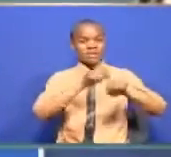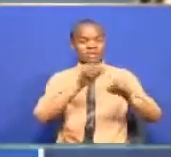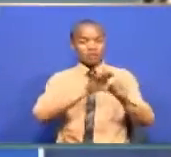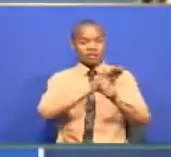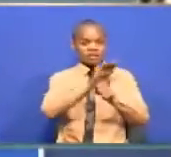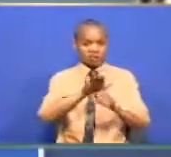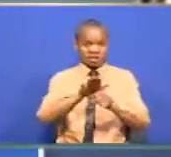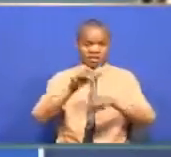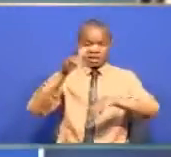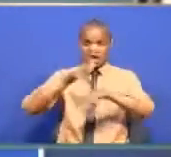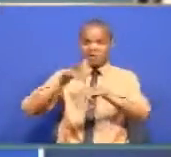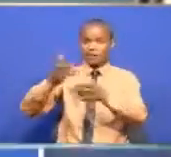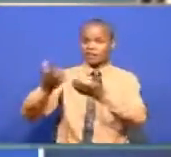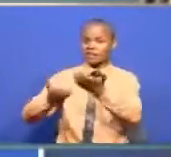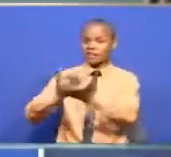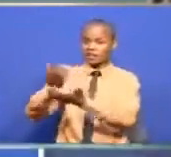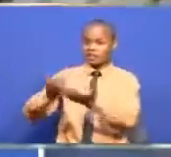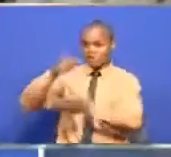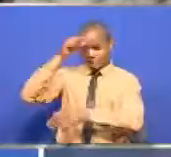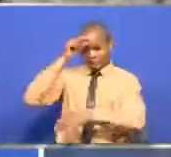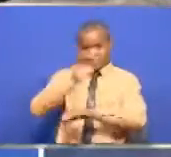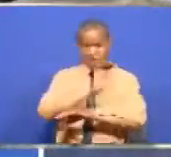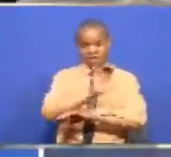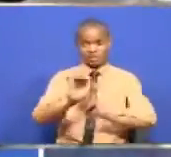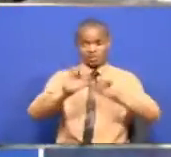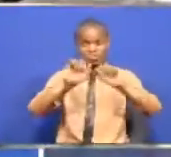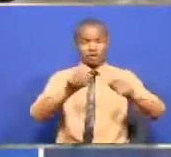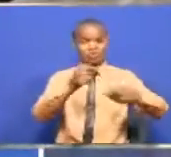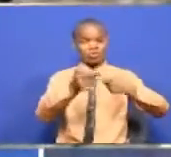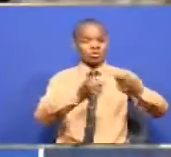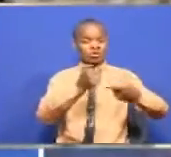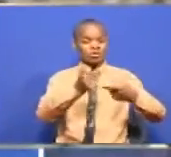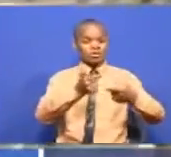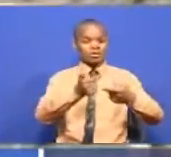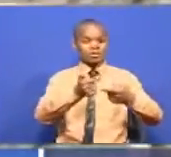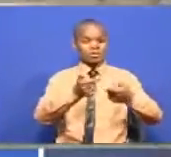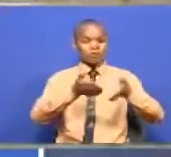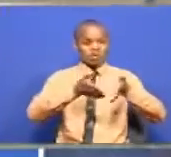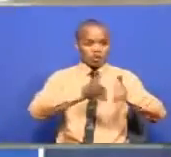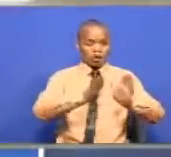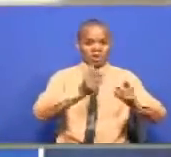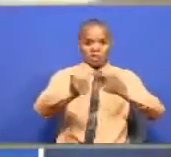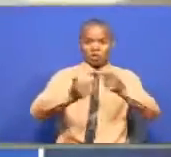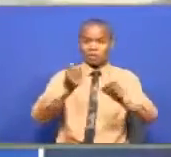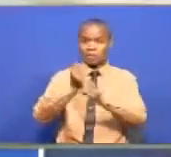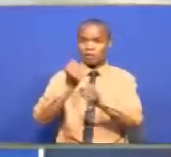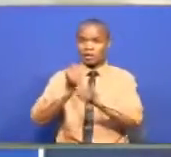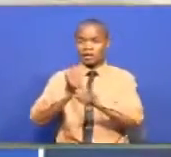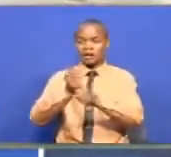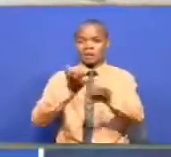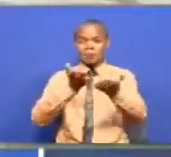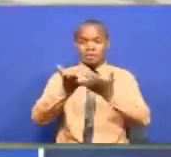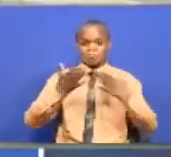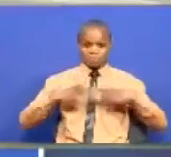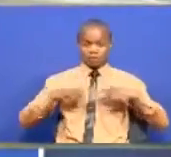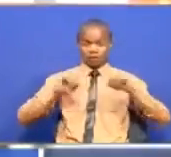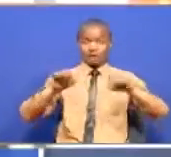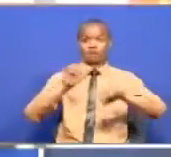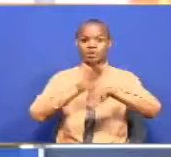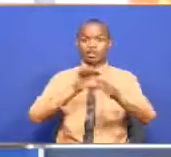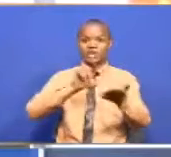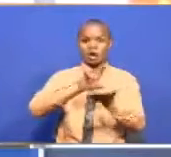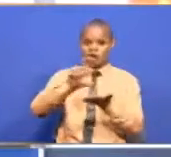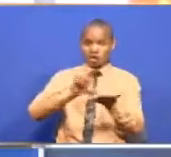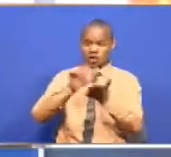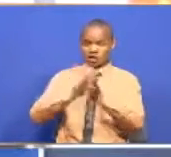the economy, the government has been urged to keep the country's supply chain running to enable manufacturers access both local and international markets.